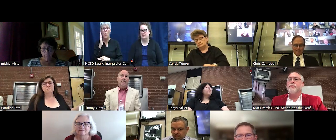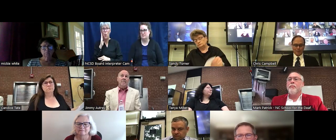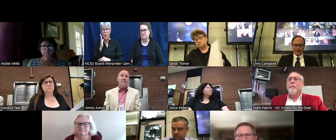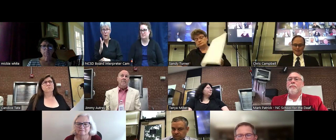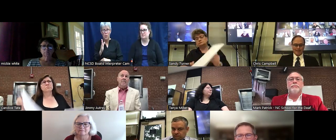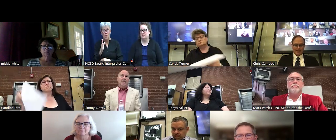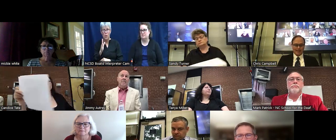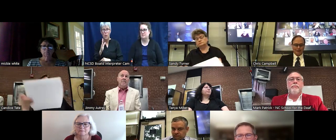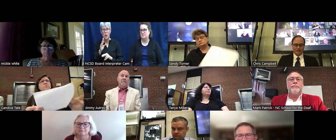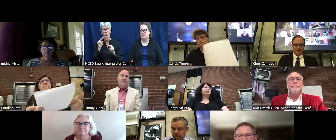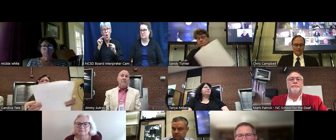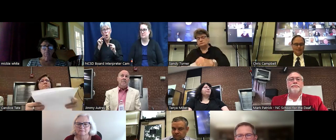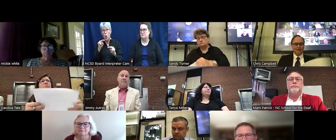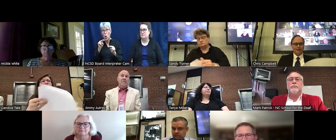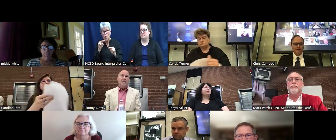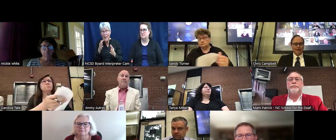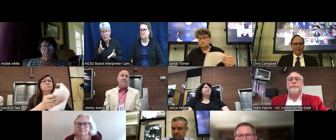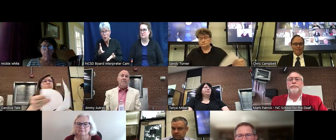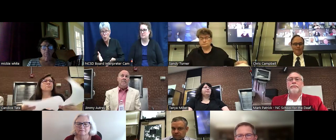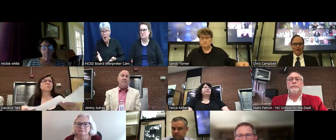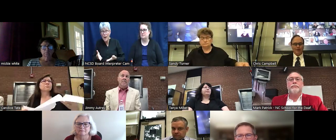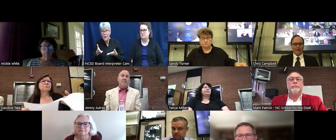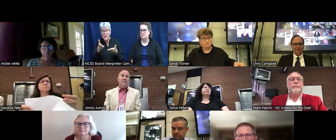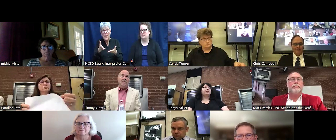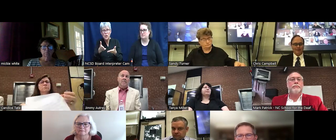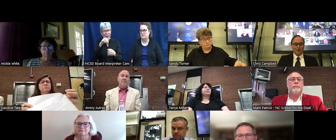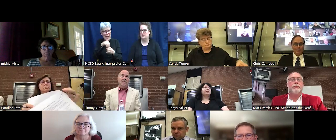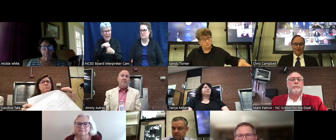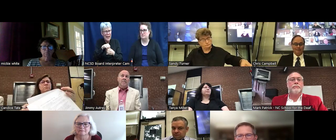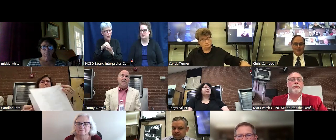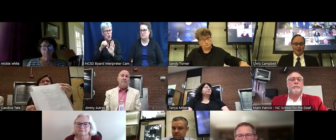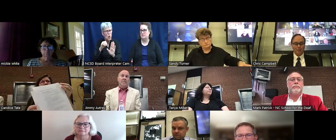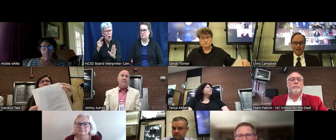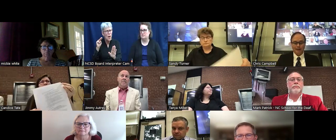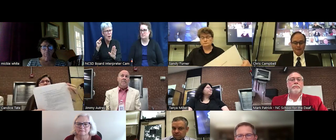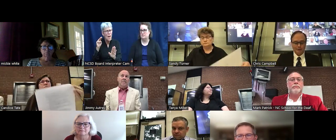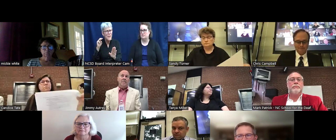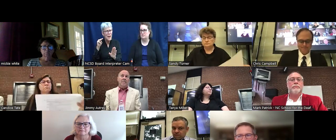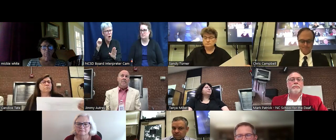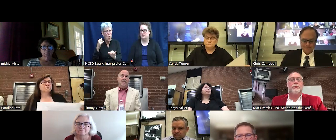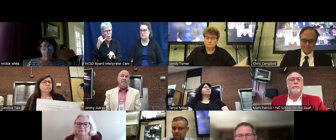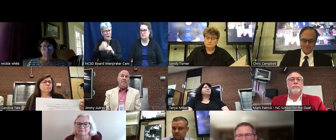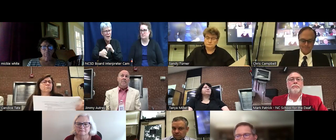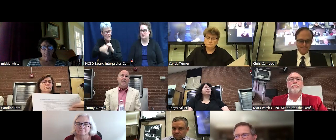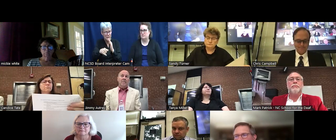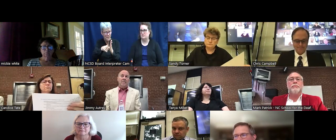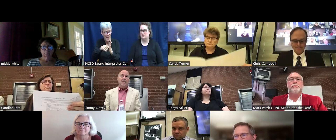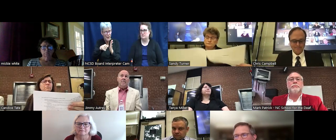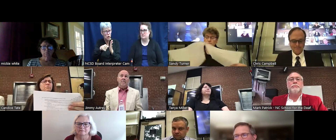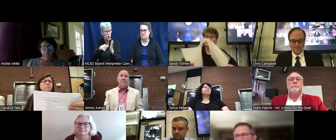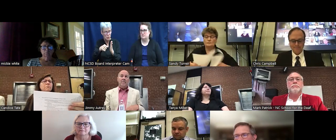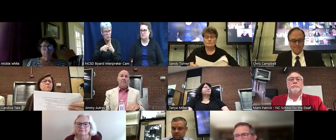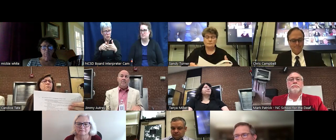the recommendation in the memo that I've given you, look at the final page.